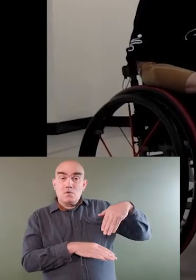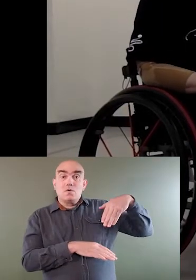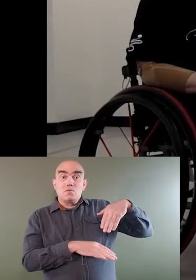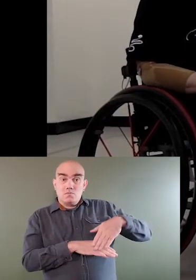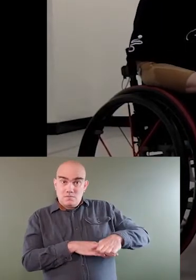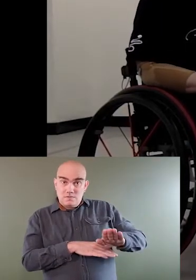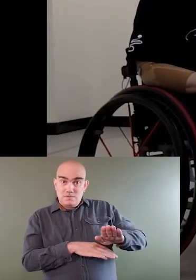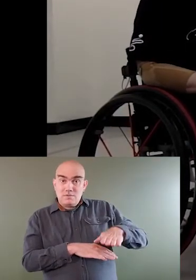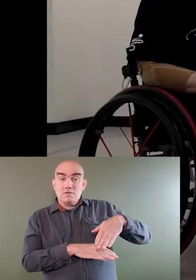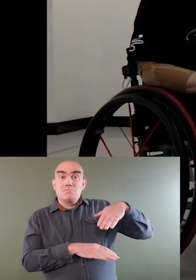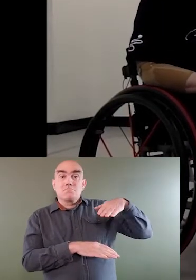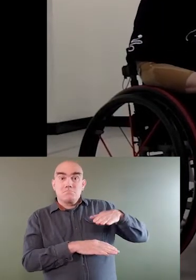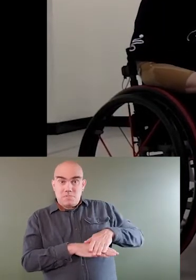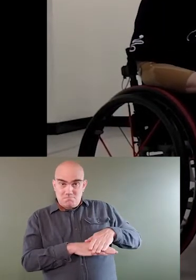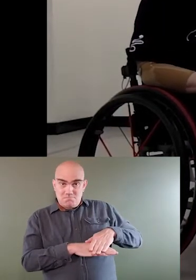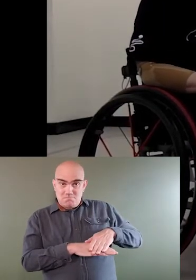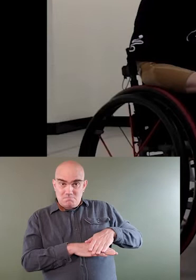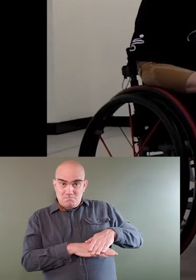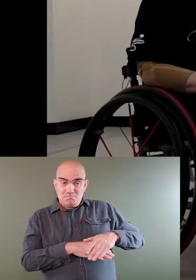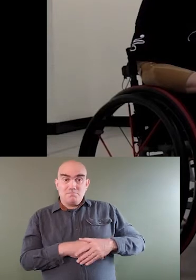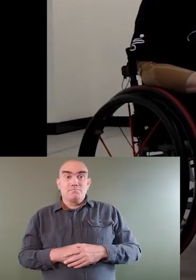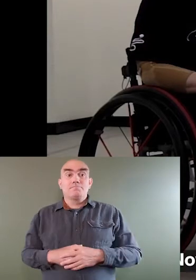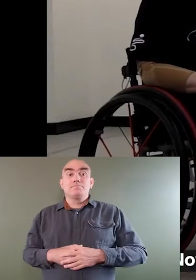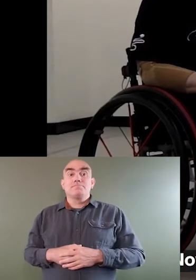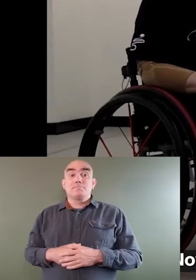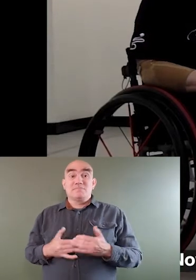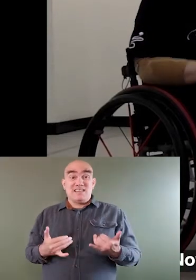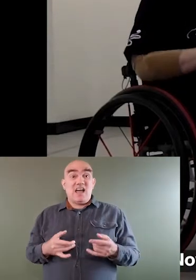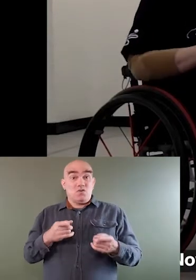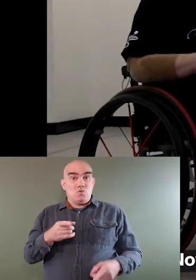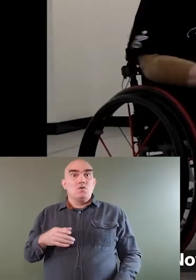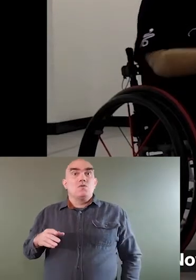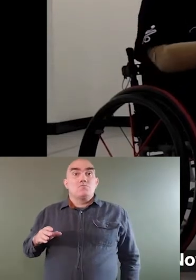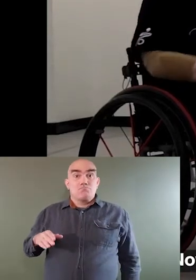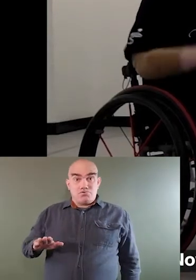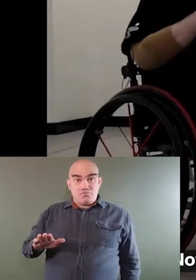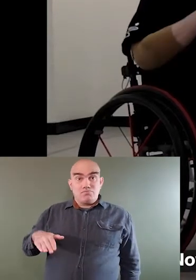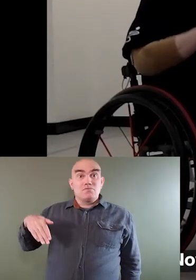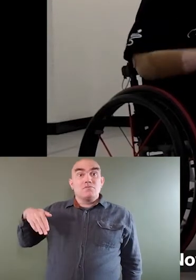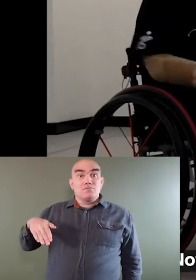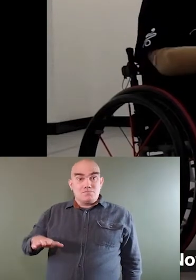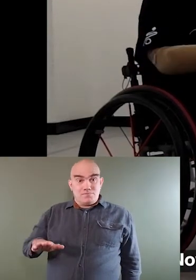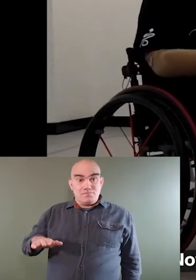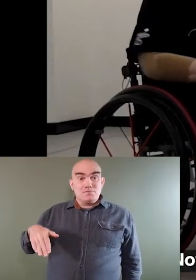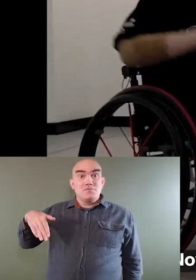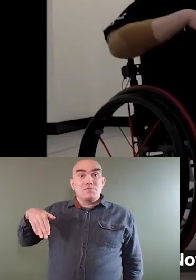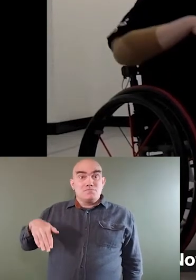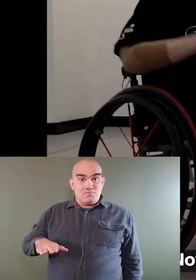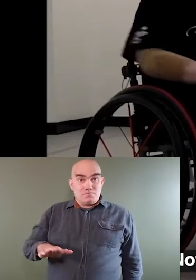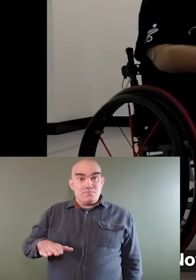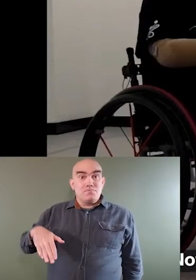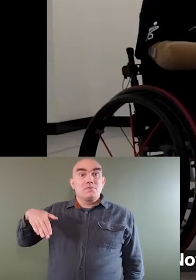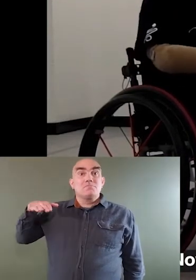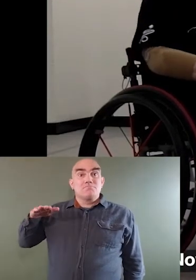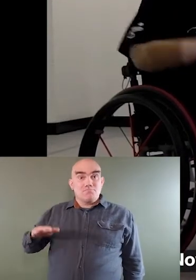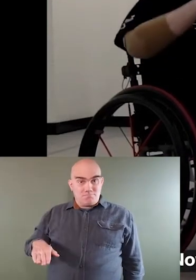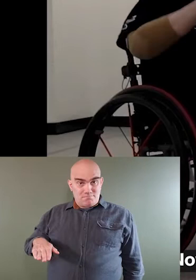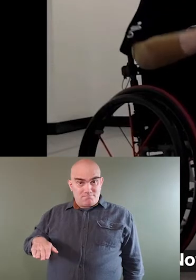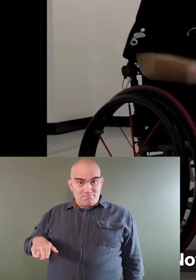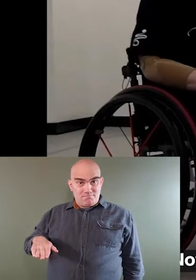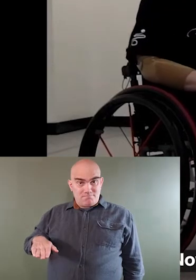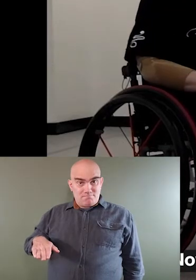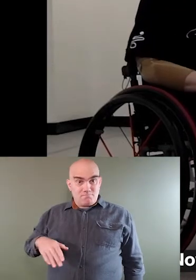2, 3, step. I'm doing shuffle, shuffle,